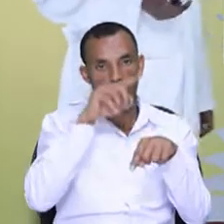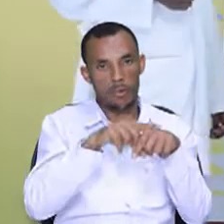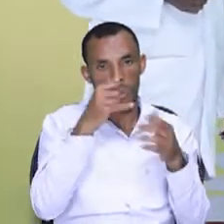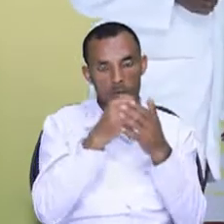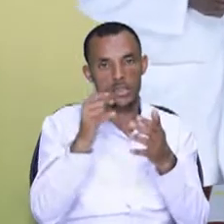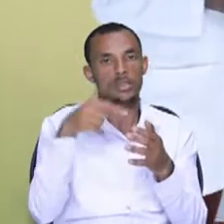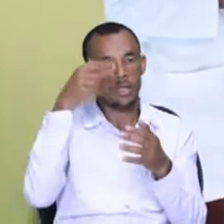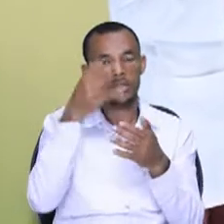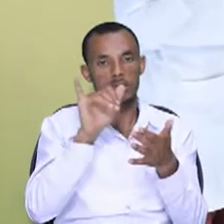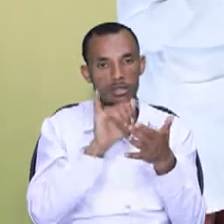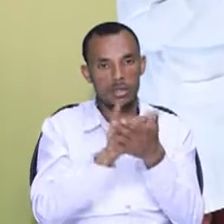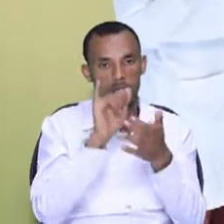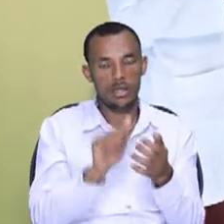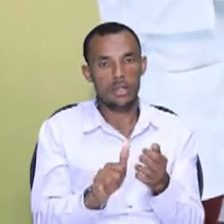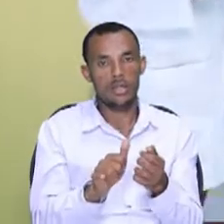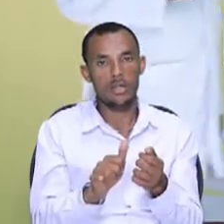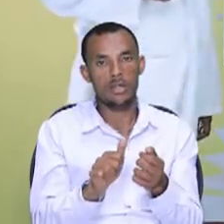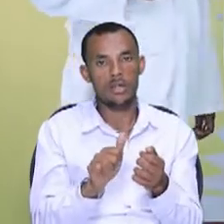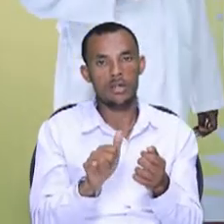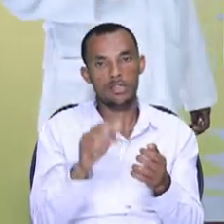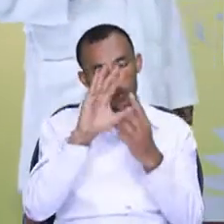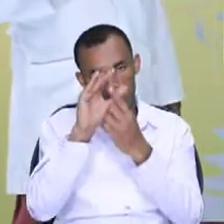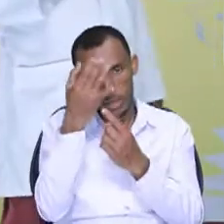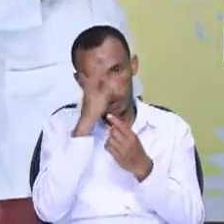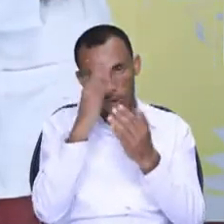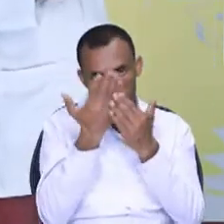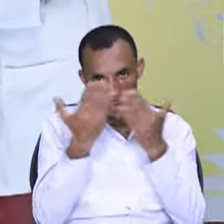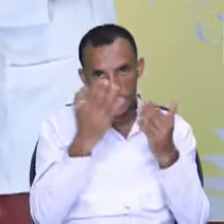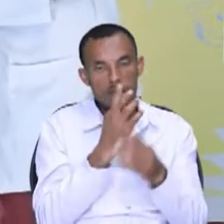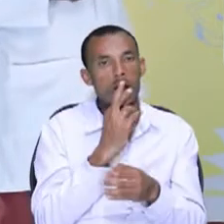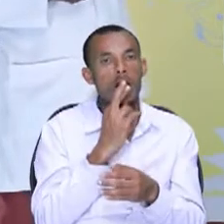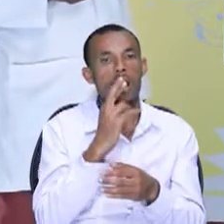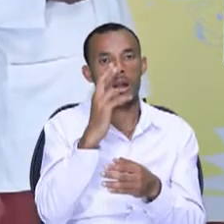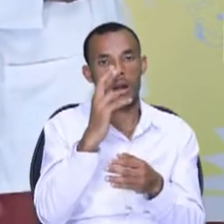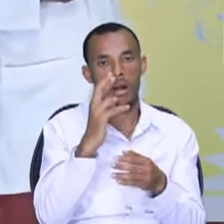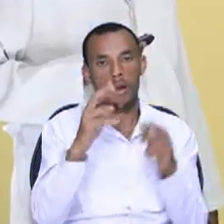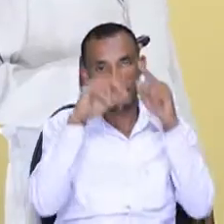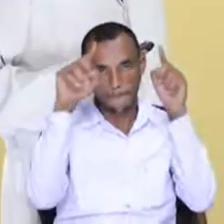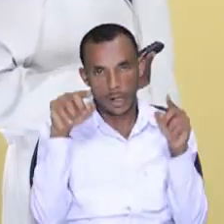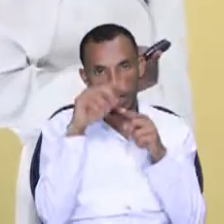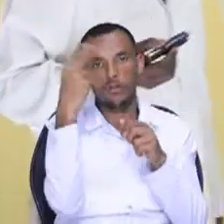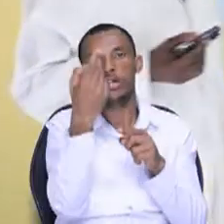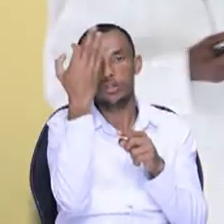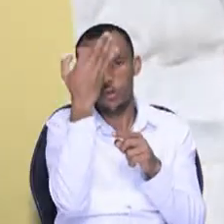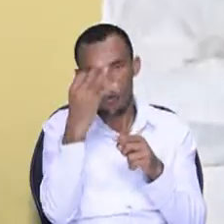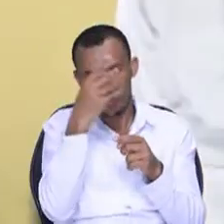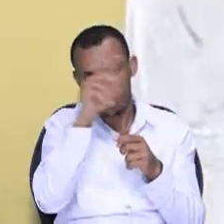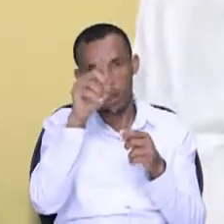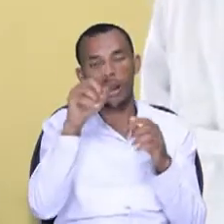Next, we will discuss about the structure of the modern periodic